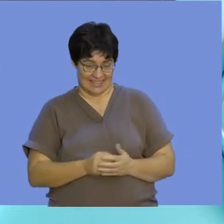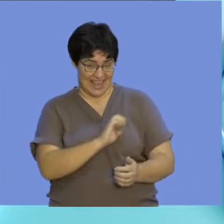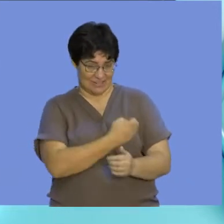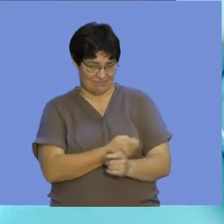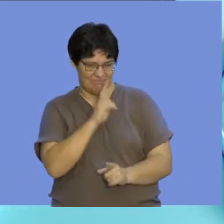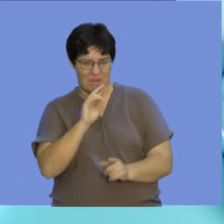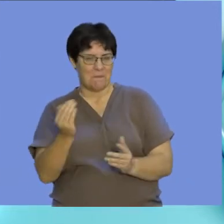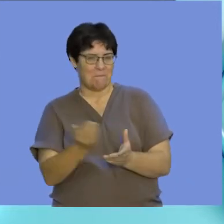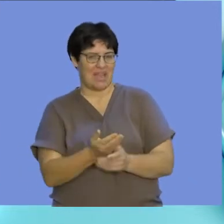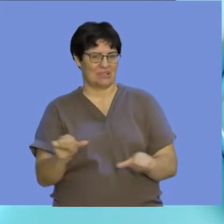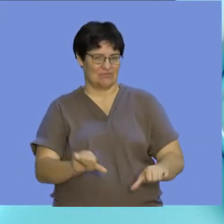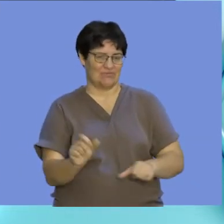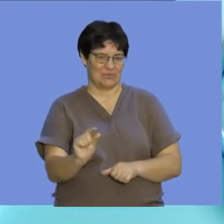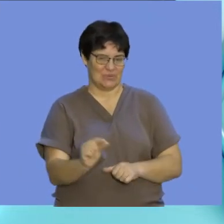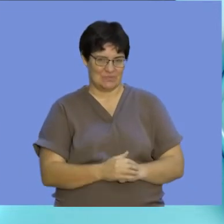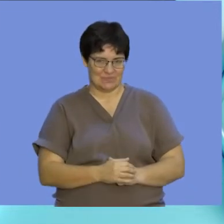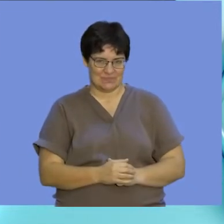minutes.